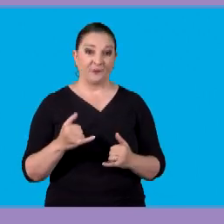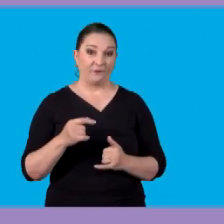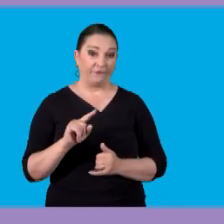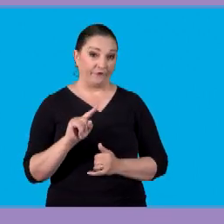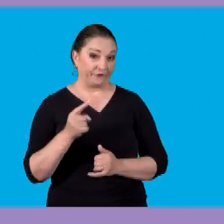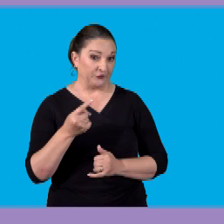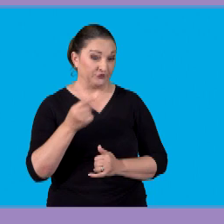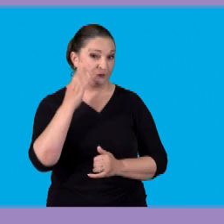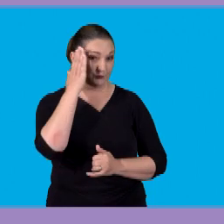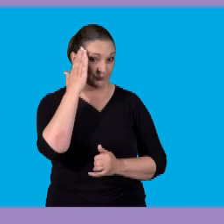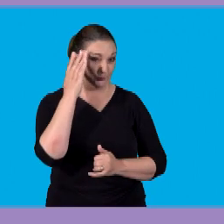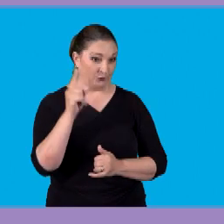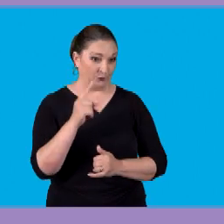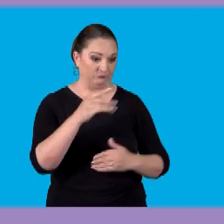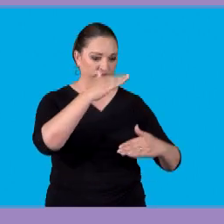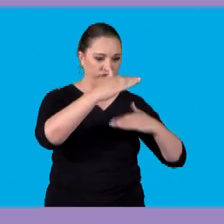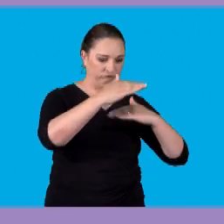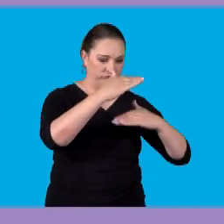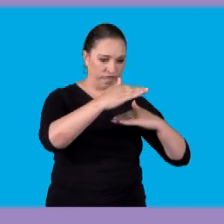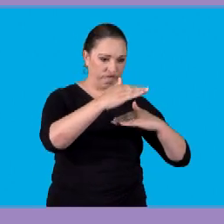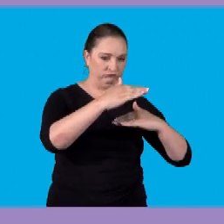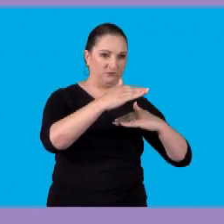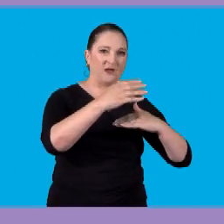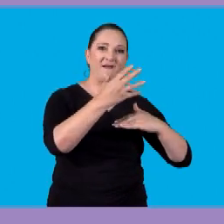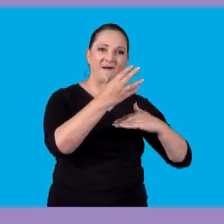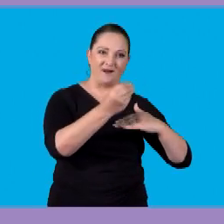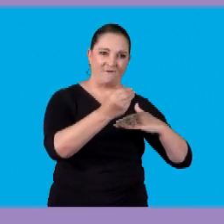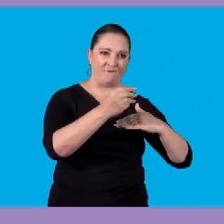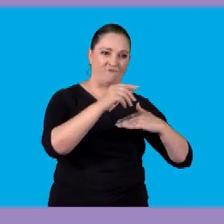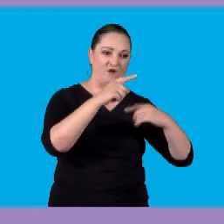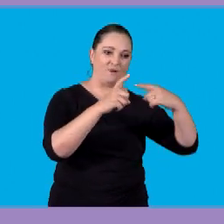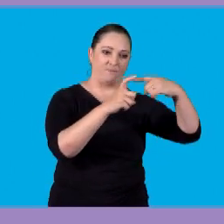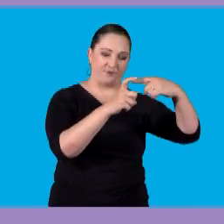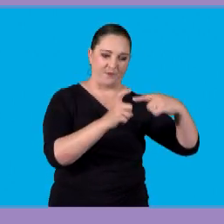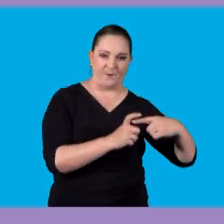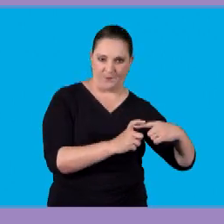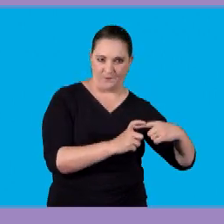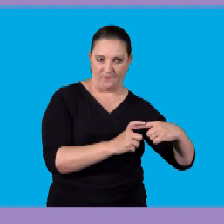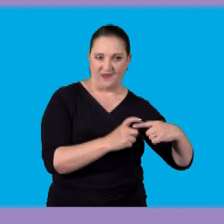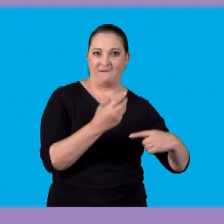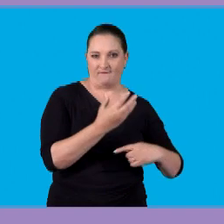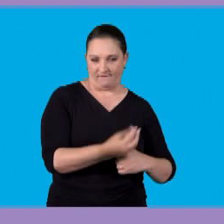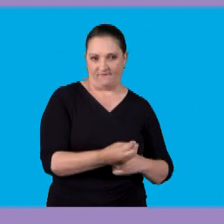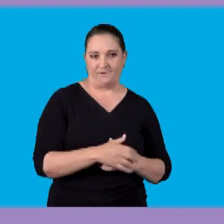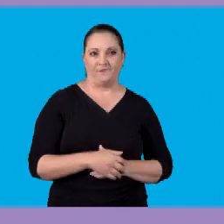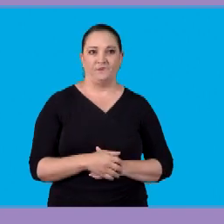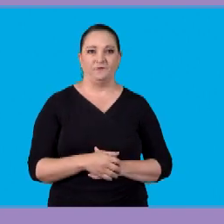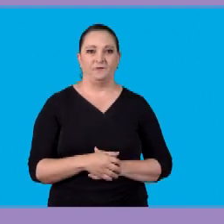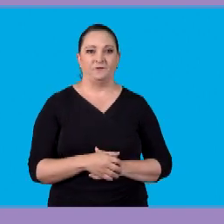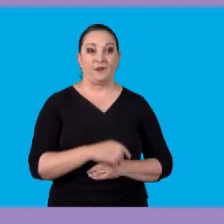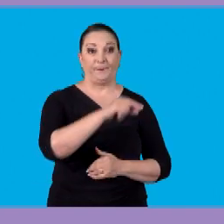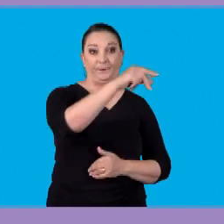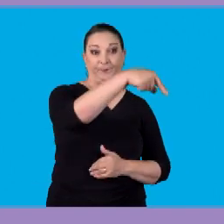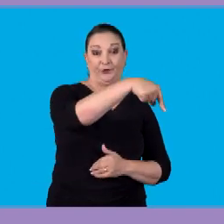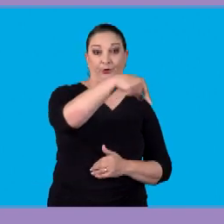So a parallelogram, firstly, we know that it has two pairs of opposite lines that are